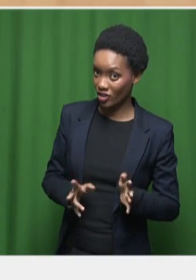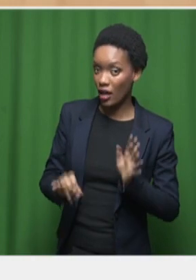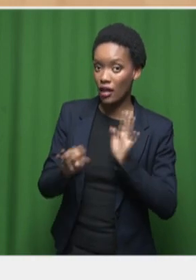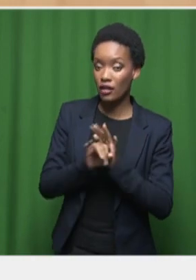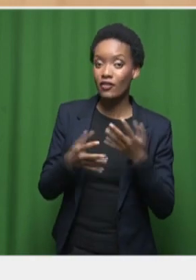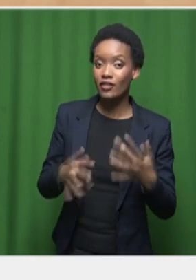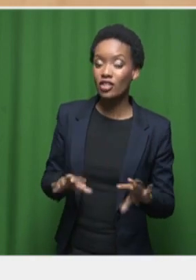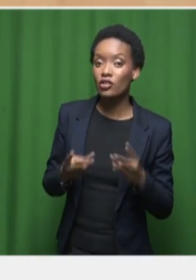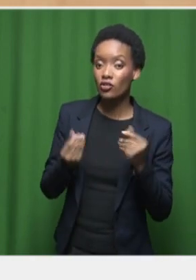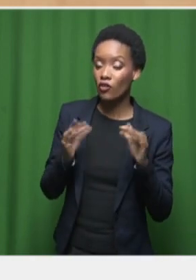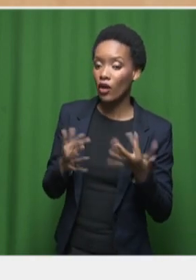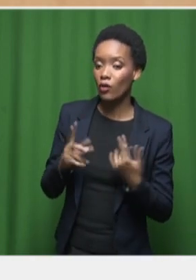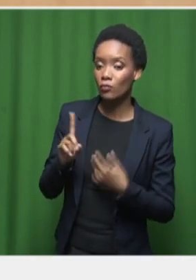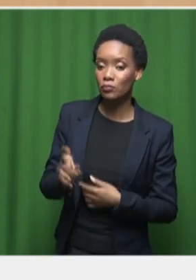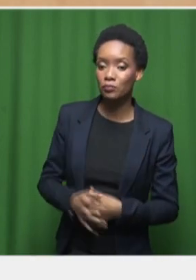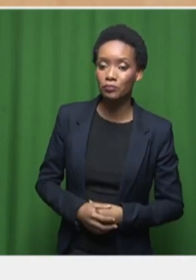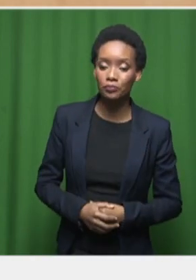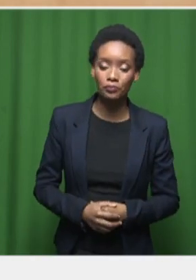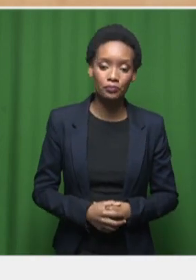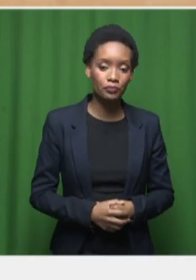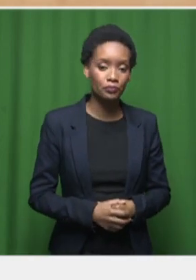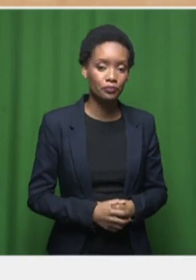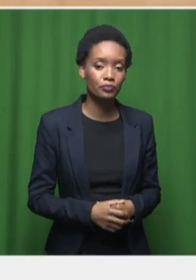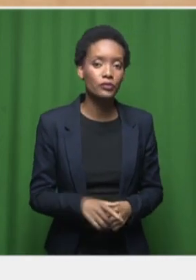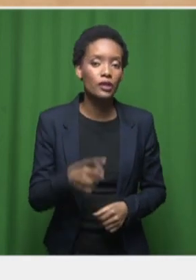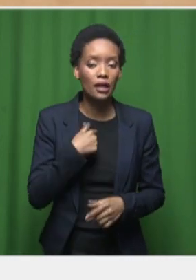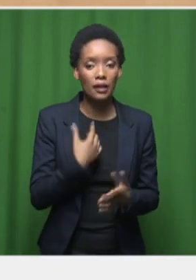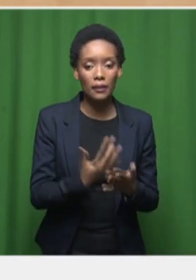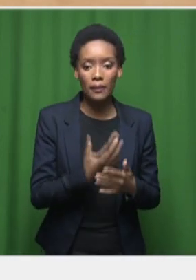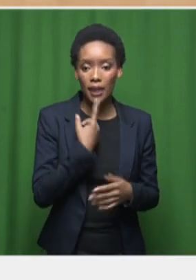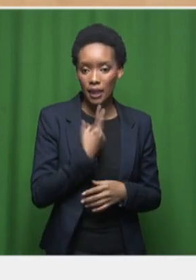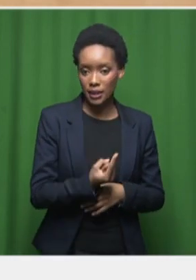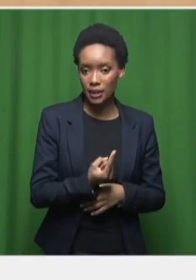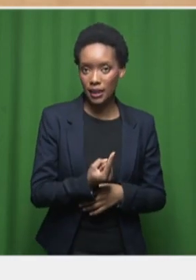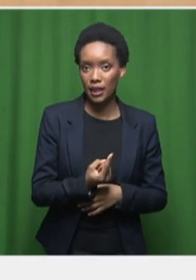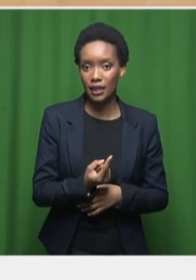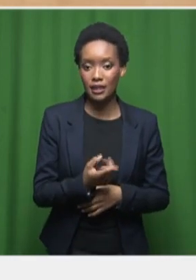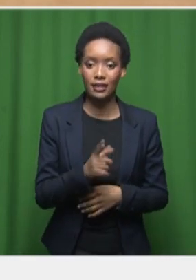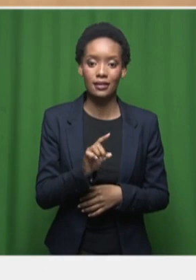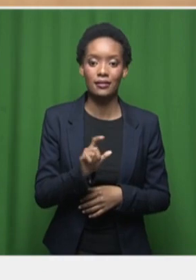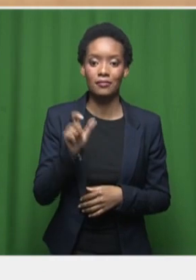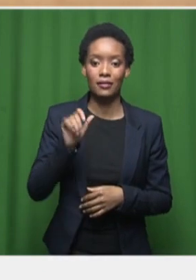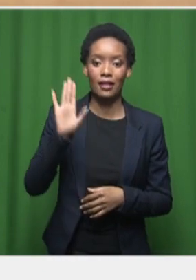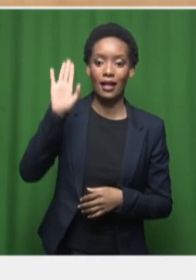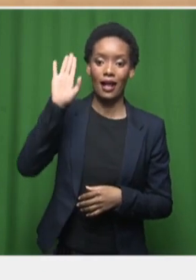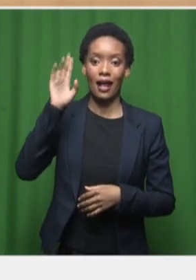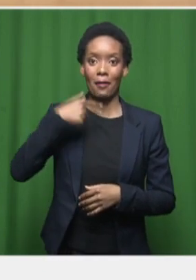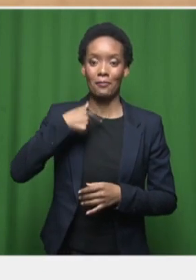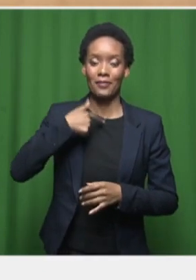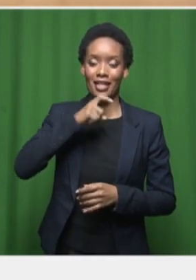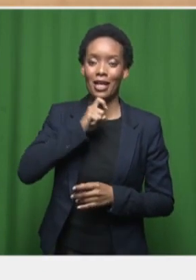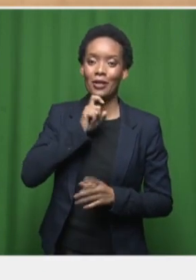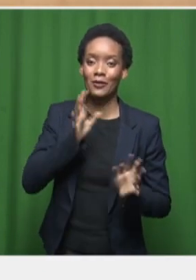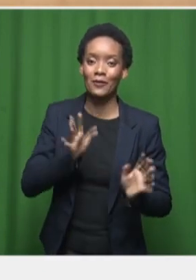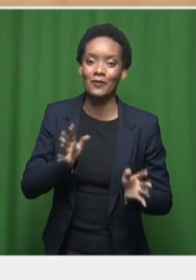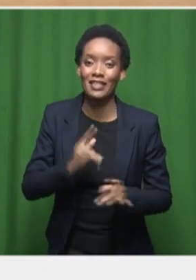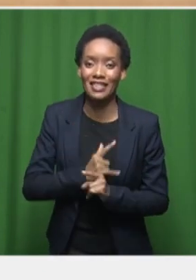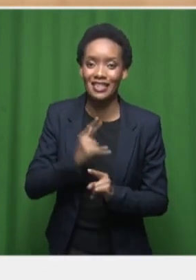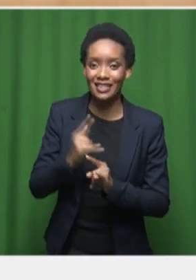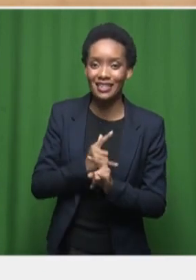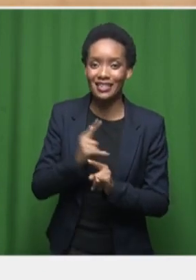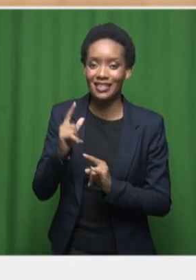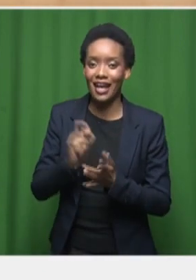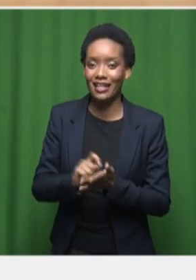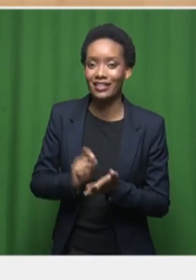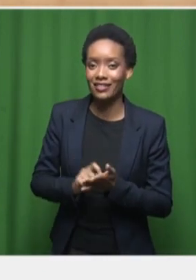with? Well, I would say no one would come out to say, oh, I actually used ChatGPT to write my assignment.